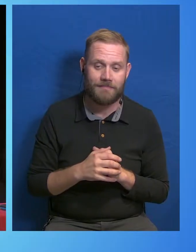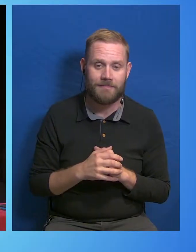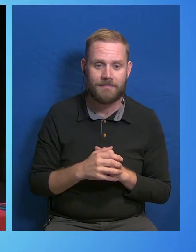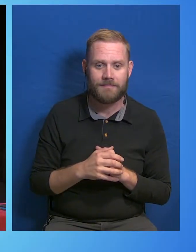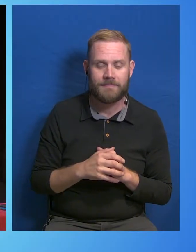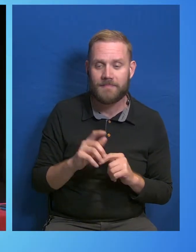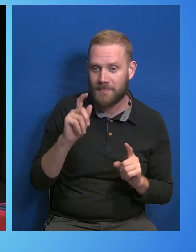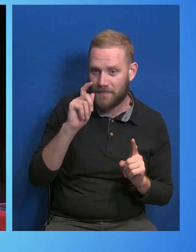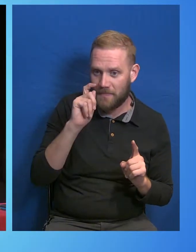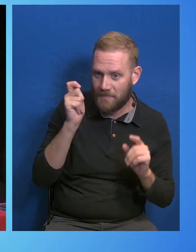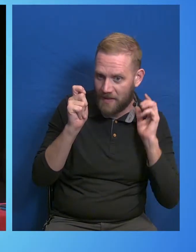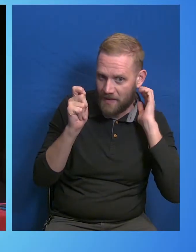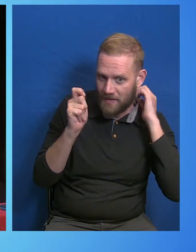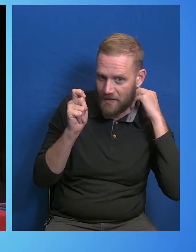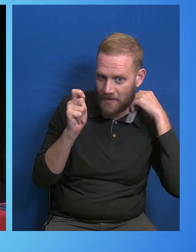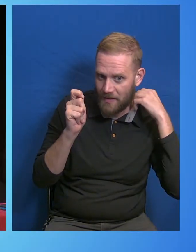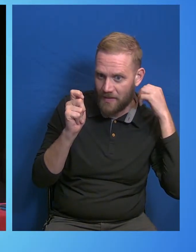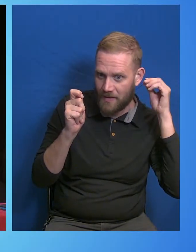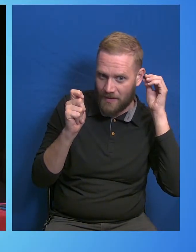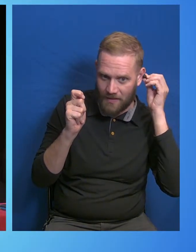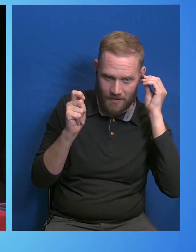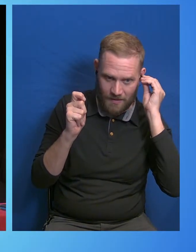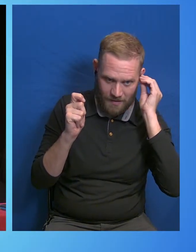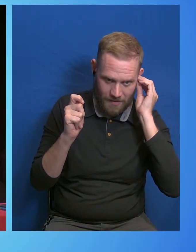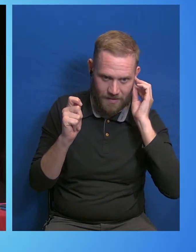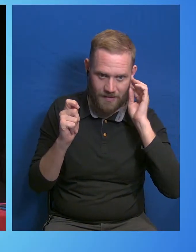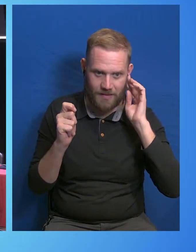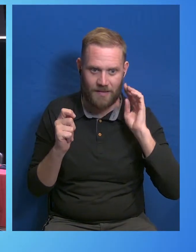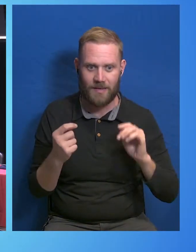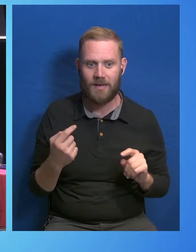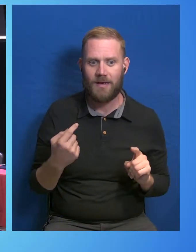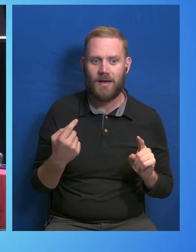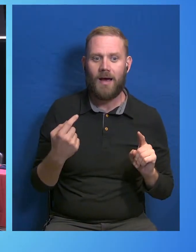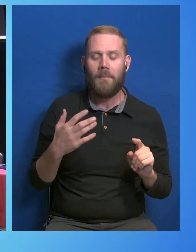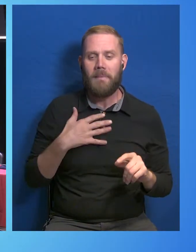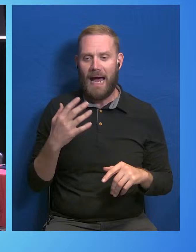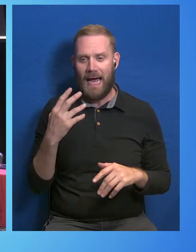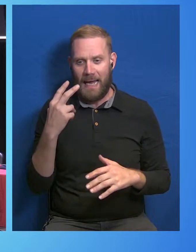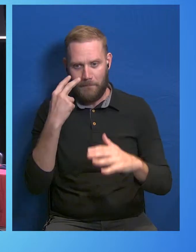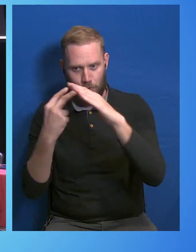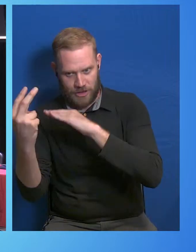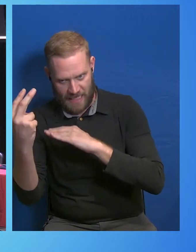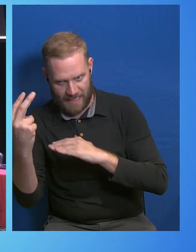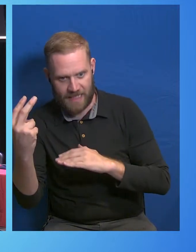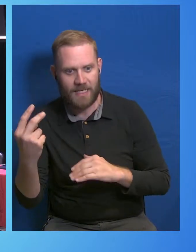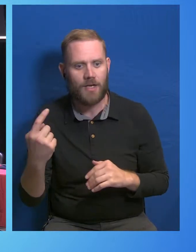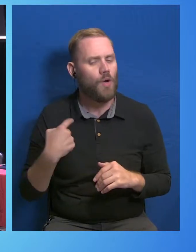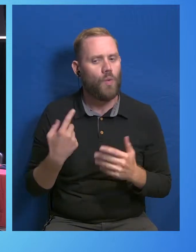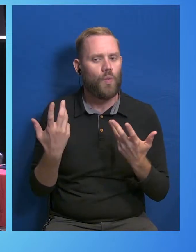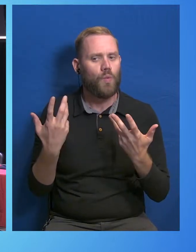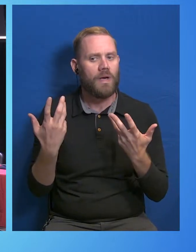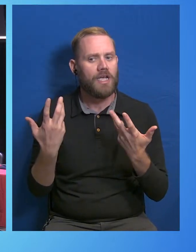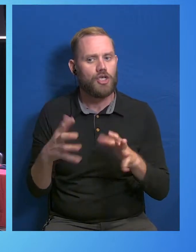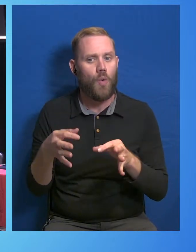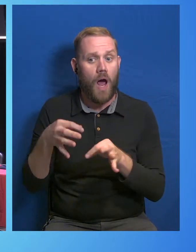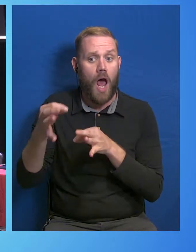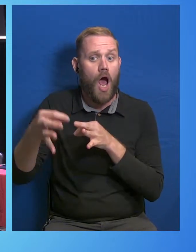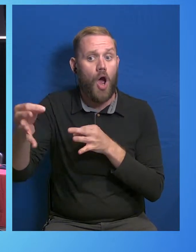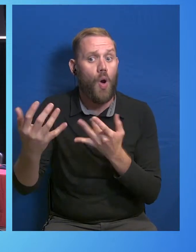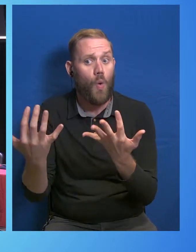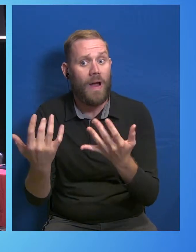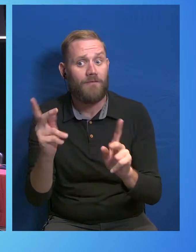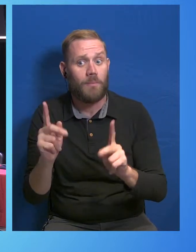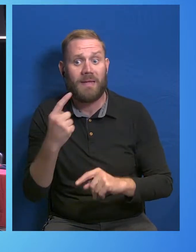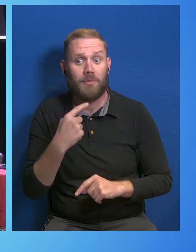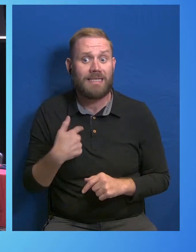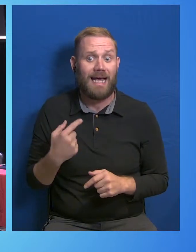And we're going to look at the same topic on two different sides. My projection is we don't wait for somebody to tell us what our budget is.